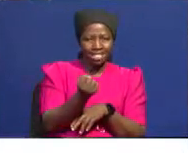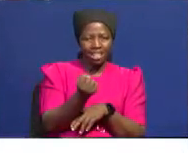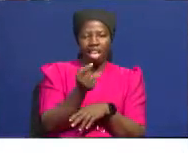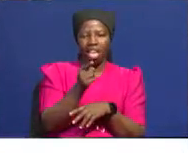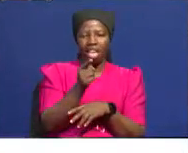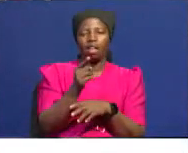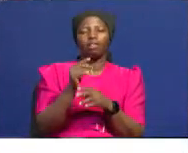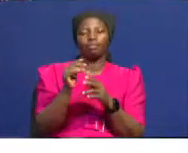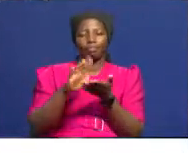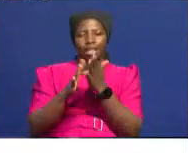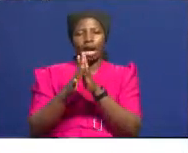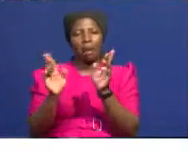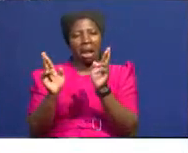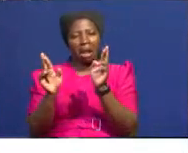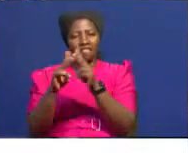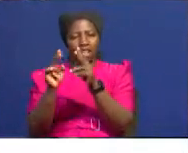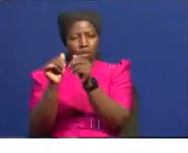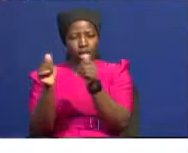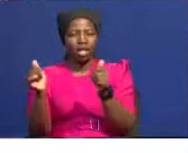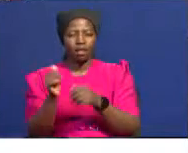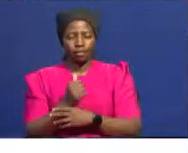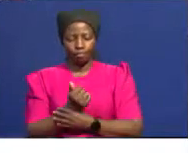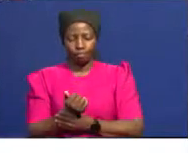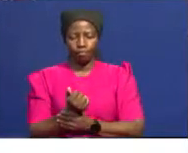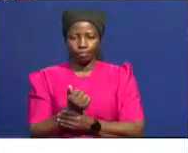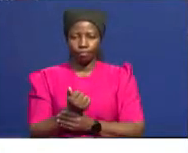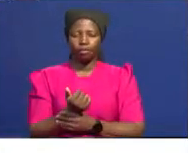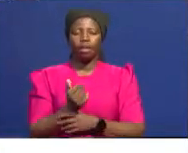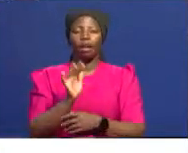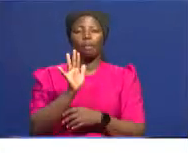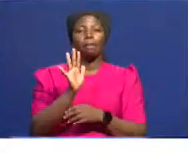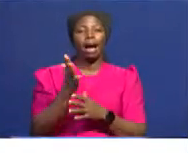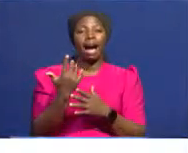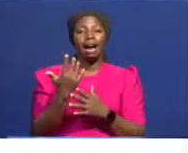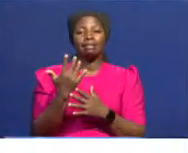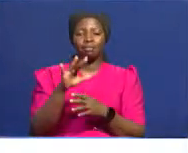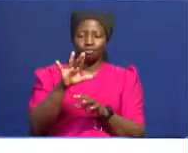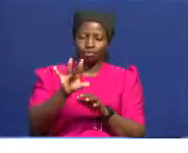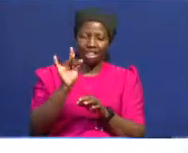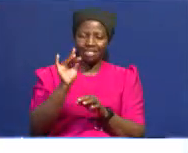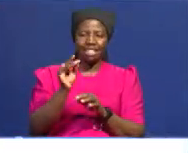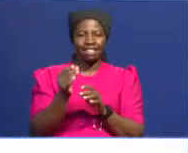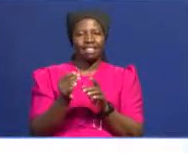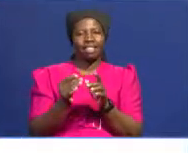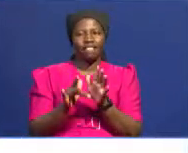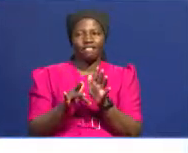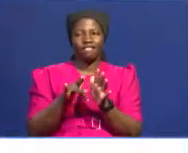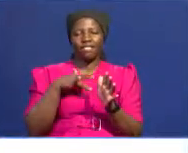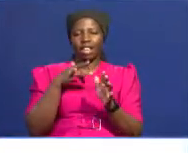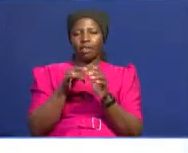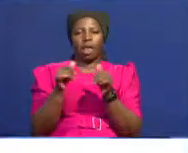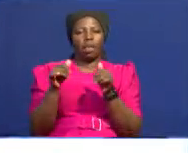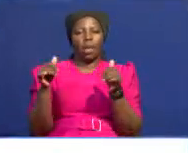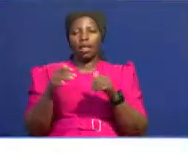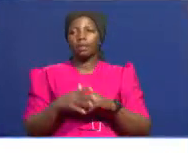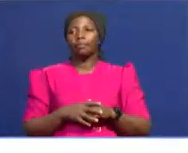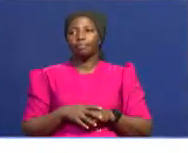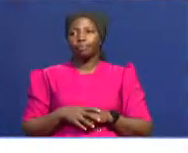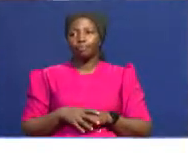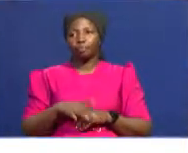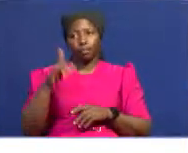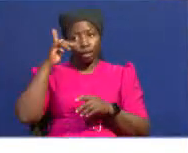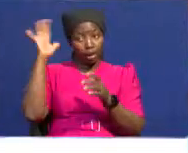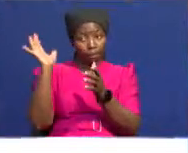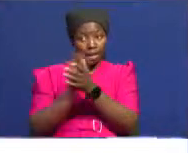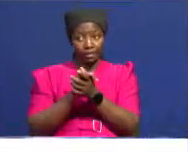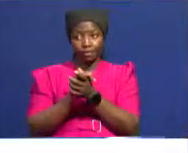mkono. Na ile imeiva vizuri, aibaki kwa mkono, mkono wako inakuwa tu vizuri. They believe the use of modern cooking pots is the cause